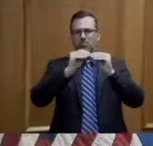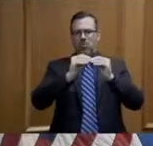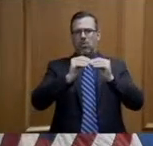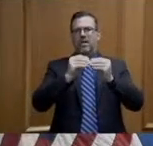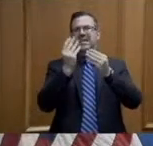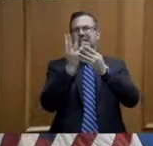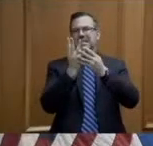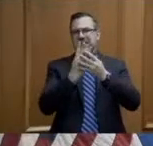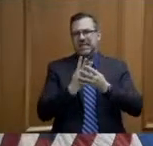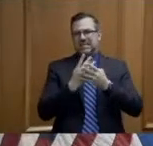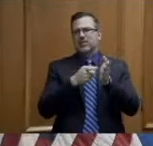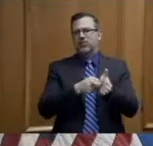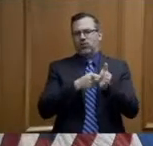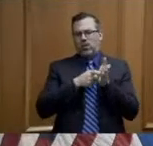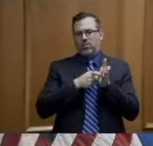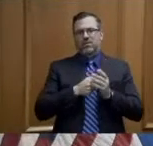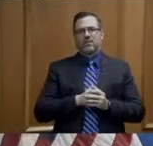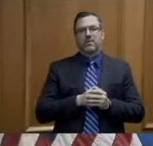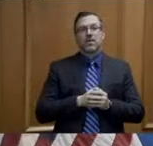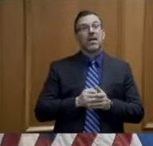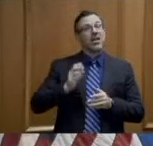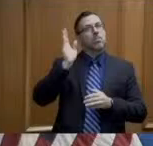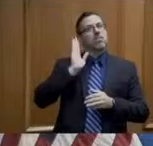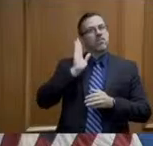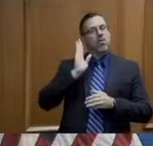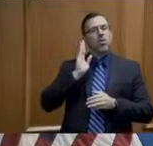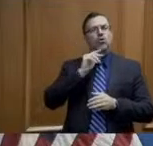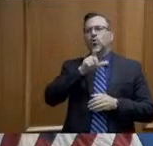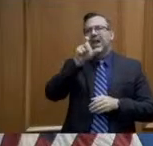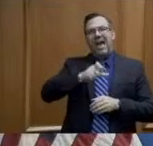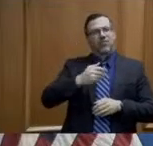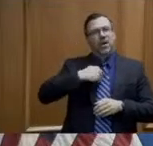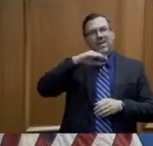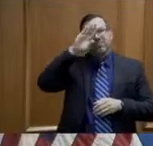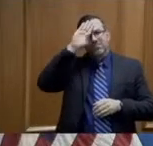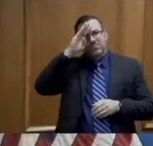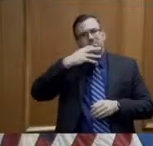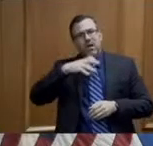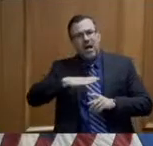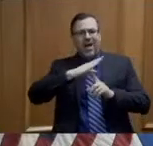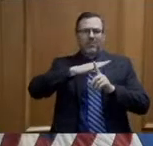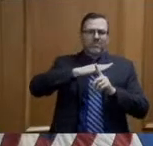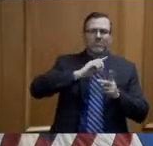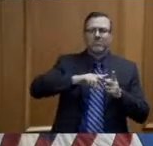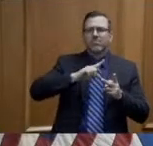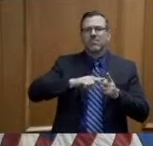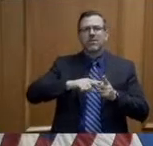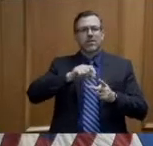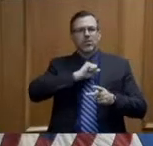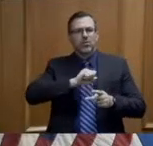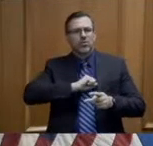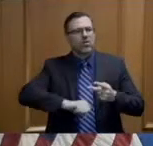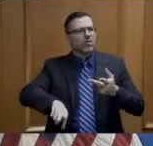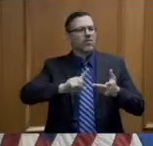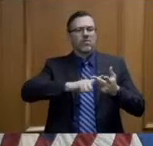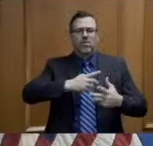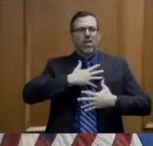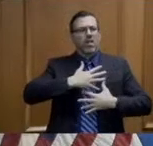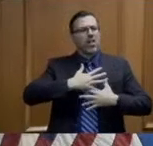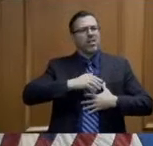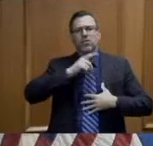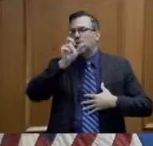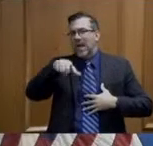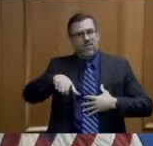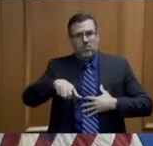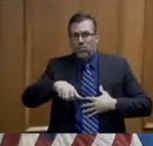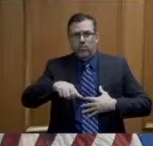no longer have to have those classic symptoms of fever, cough, or shortness of breath to qualify for testing. Essentially, if